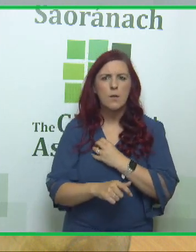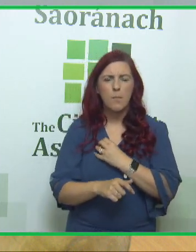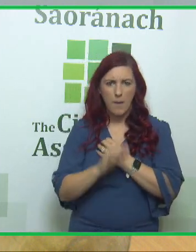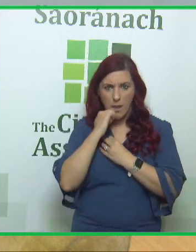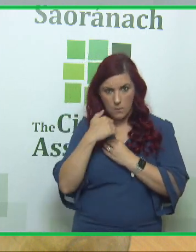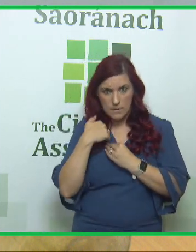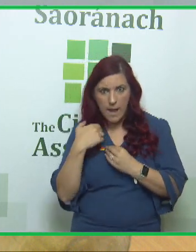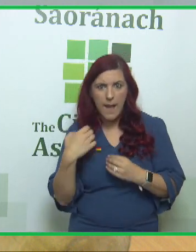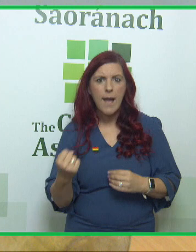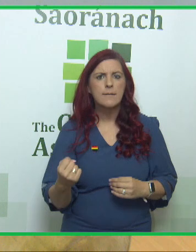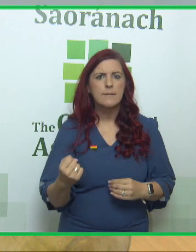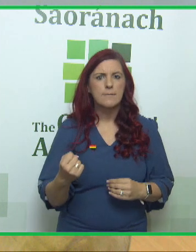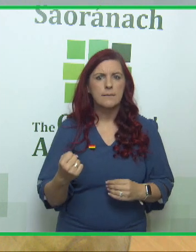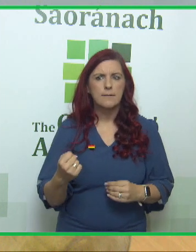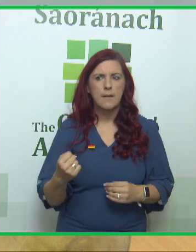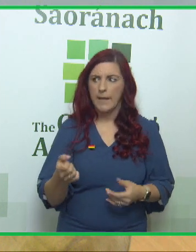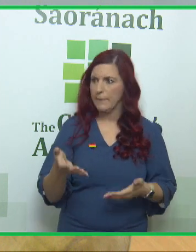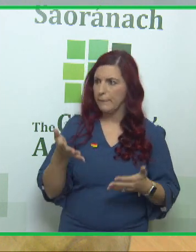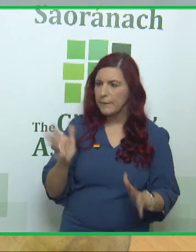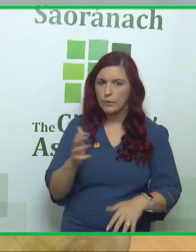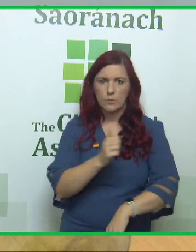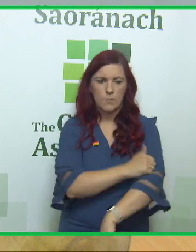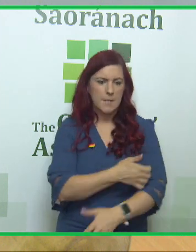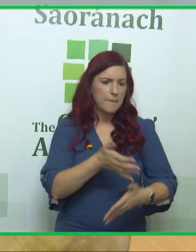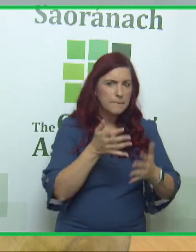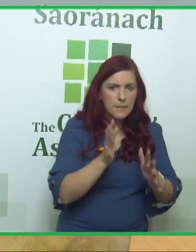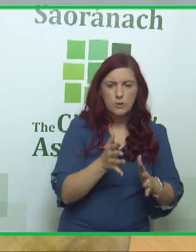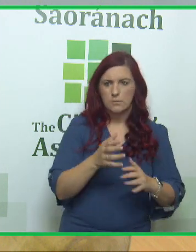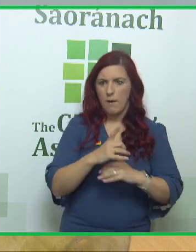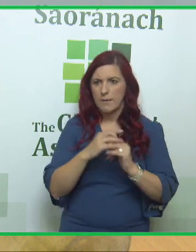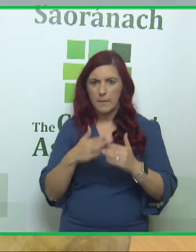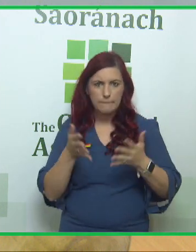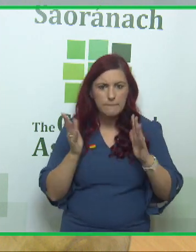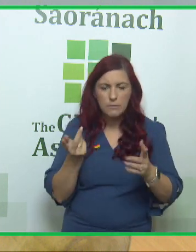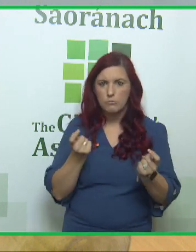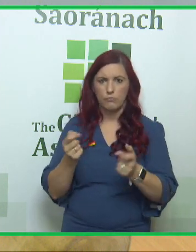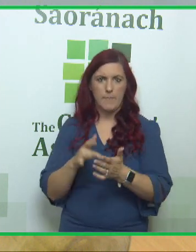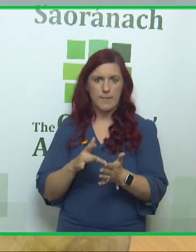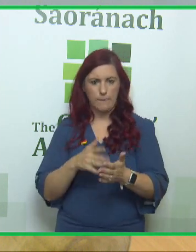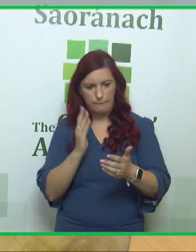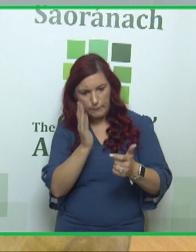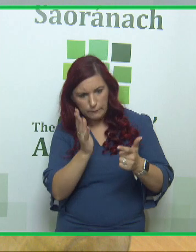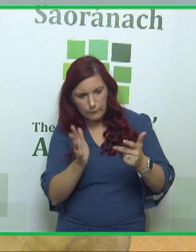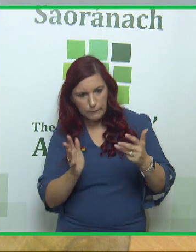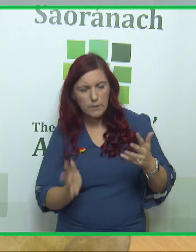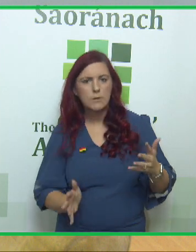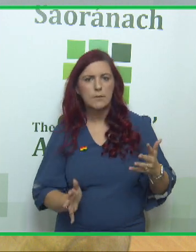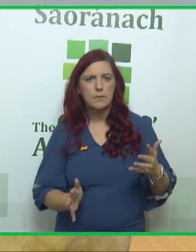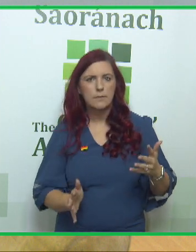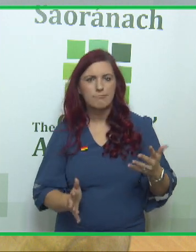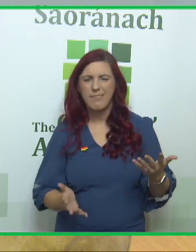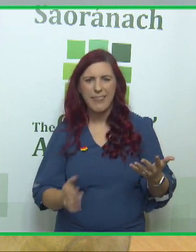I had been there. I'd been to the prisons, I'd been to the hospitals, I'd been to all the places, and if I could do it, so I could definitely help somebody else do